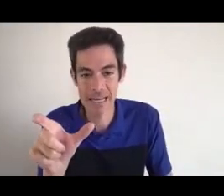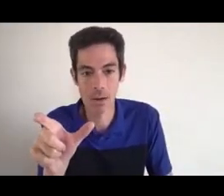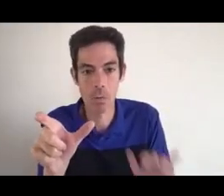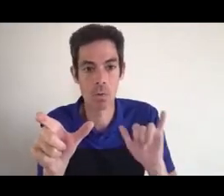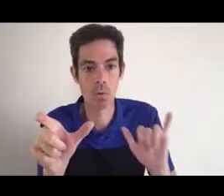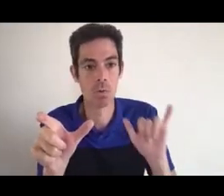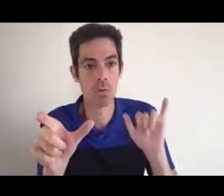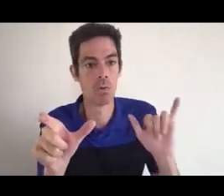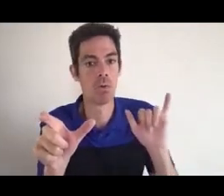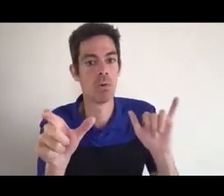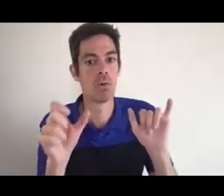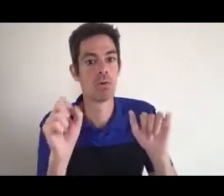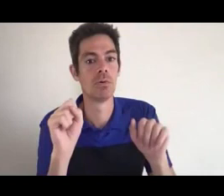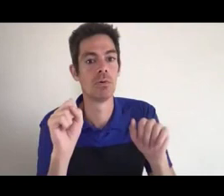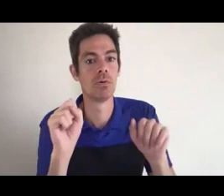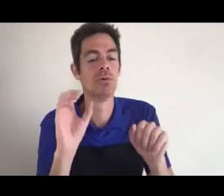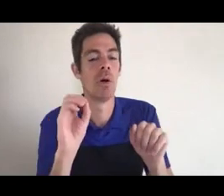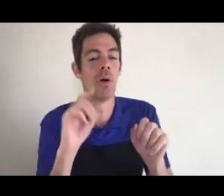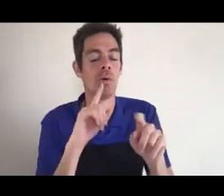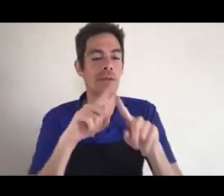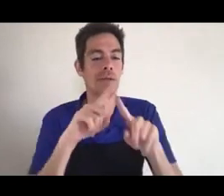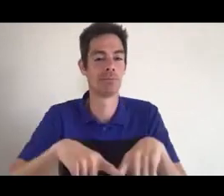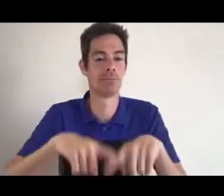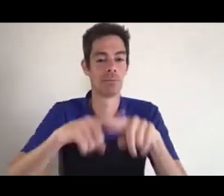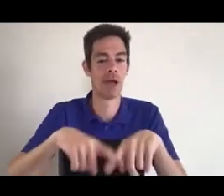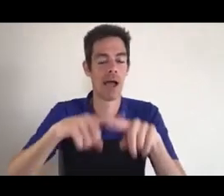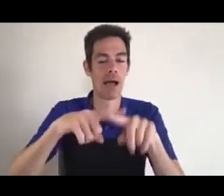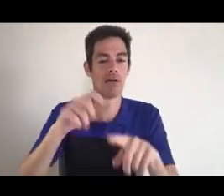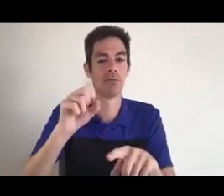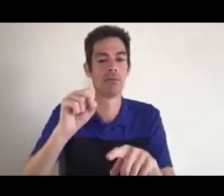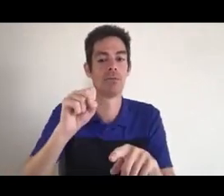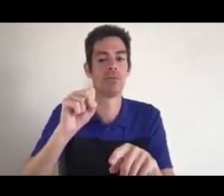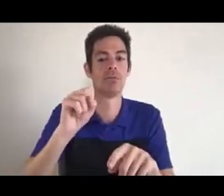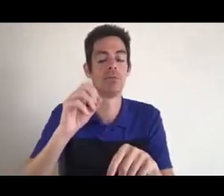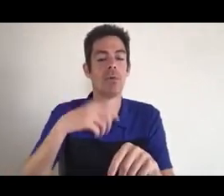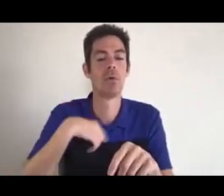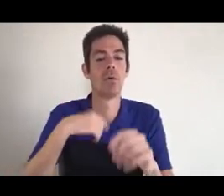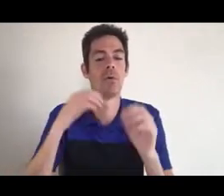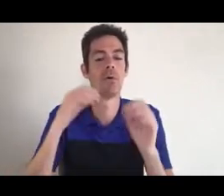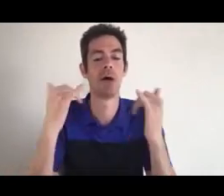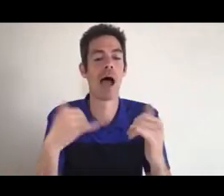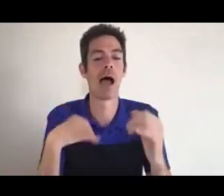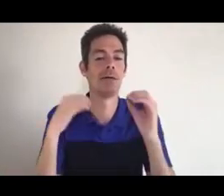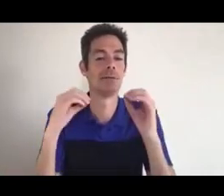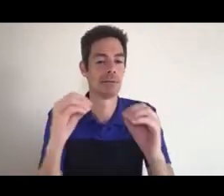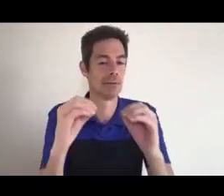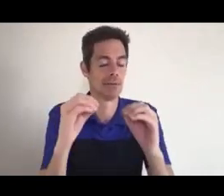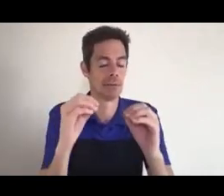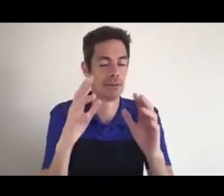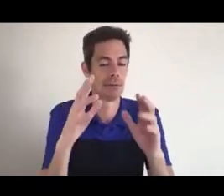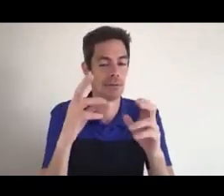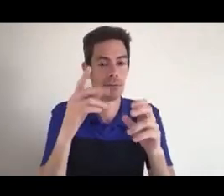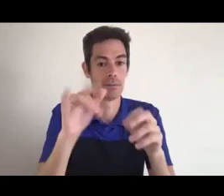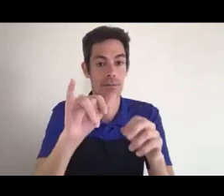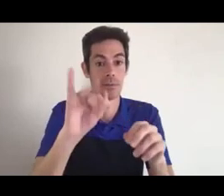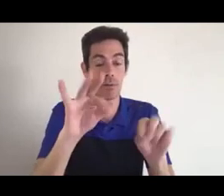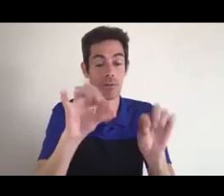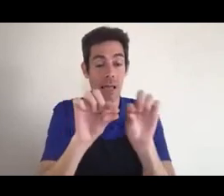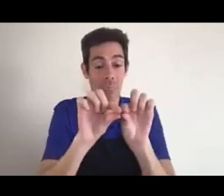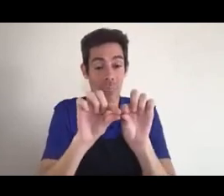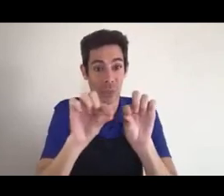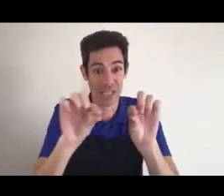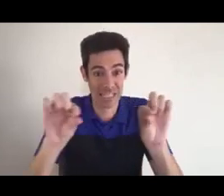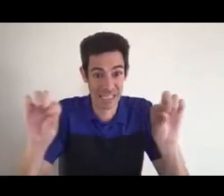that's not true, because a big bug, you would still use this hand shape. So it would really depend. And so now I